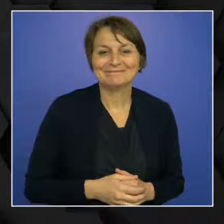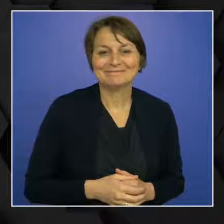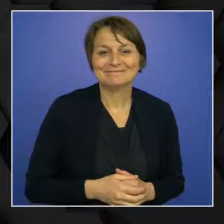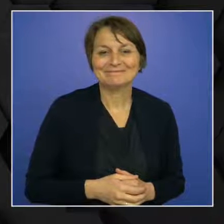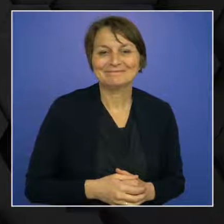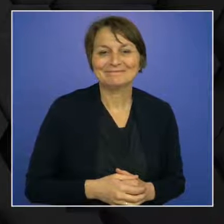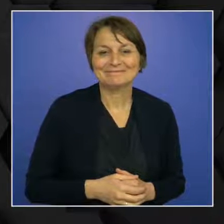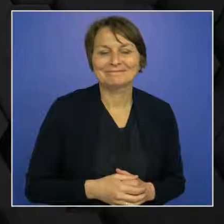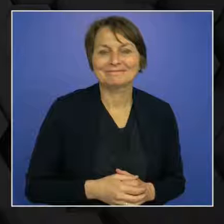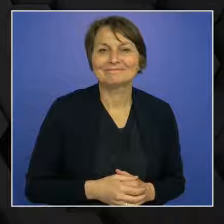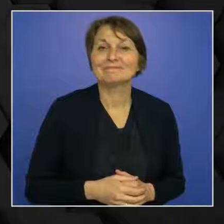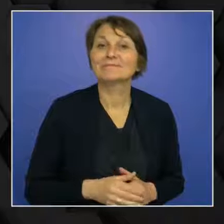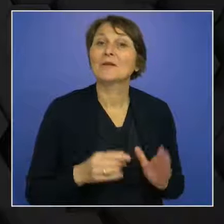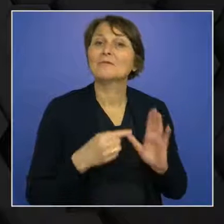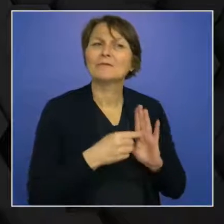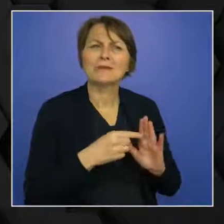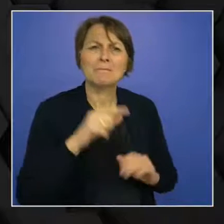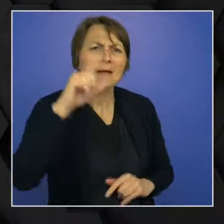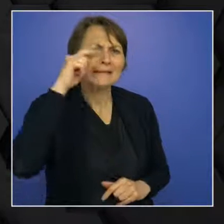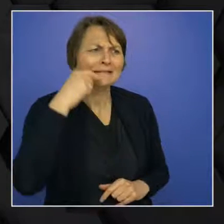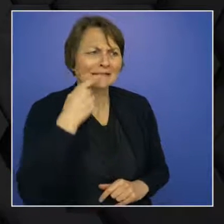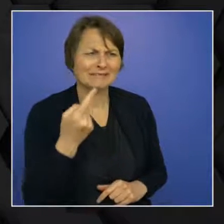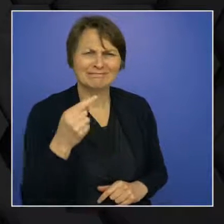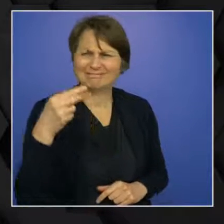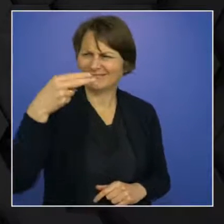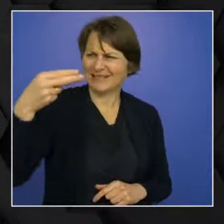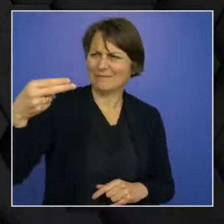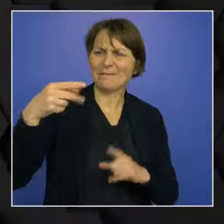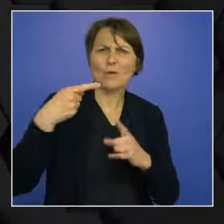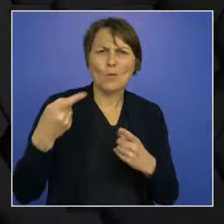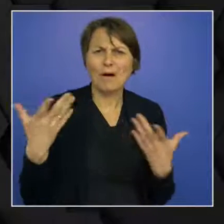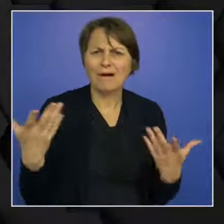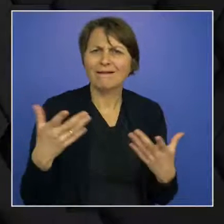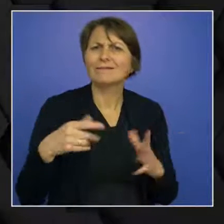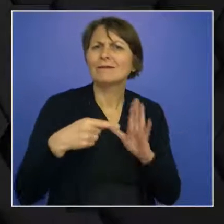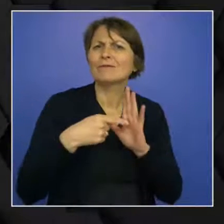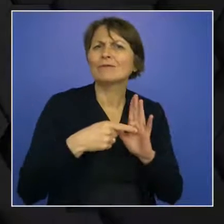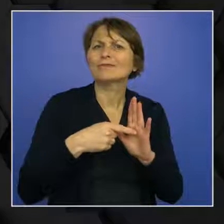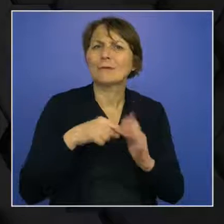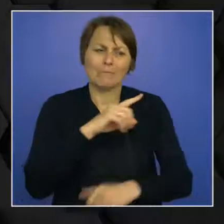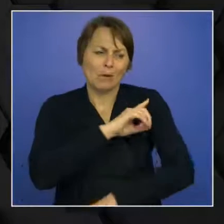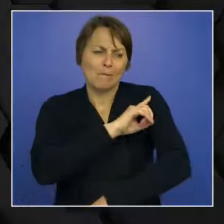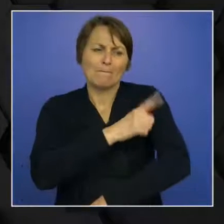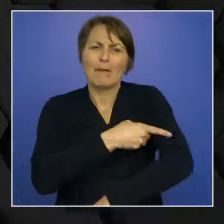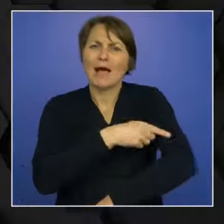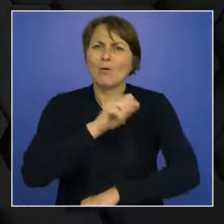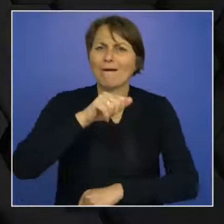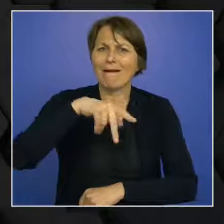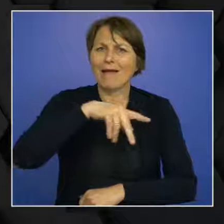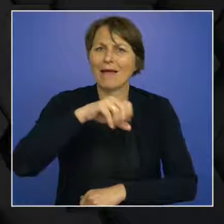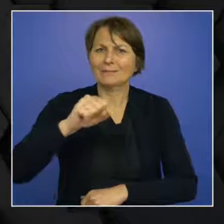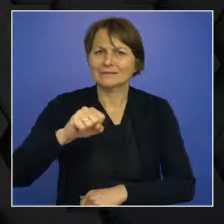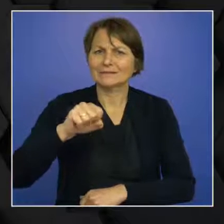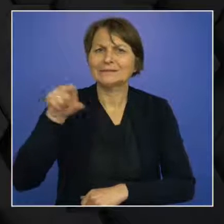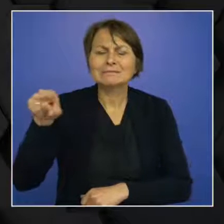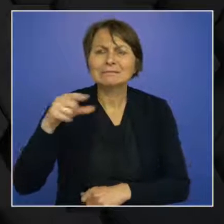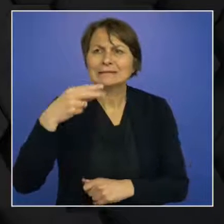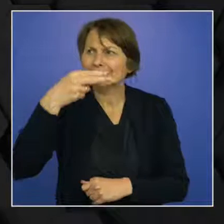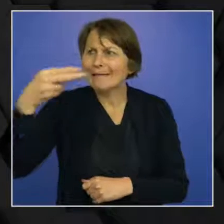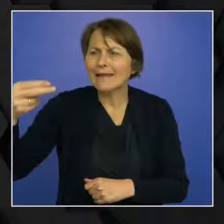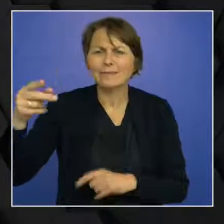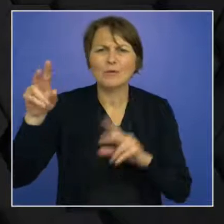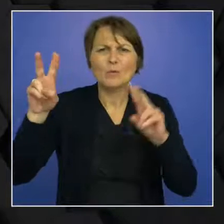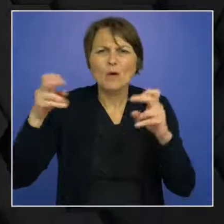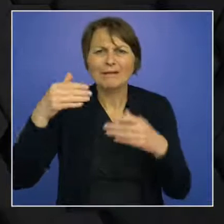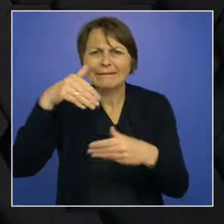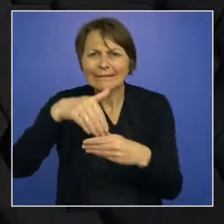like like what is it? How do you sign Power Apps and those kind of things? So and what is it actually? Right. So